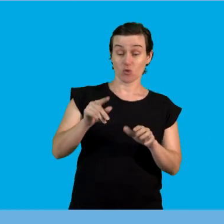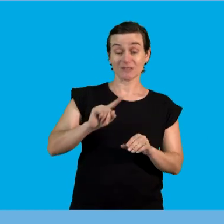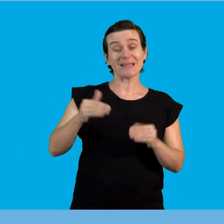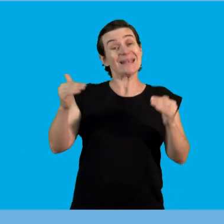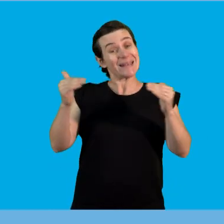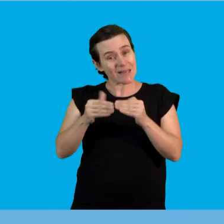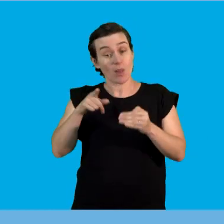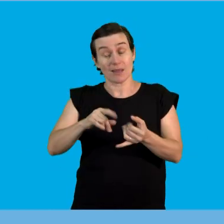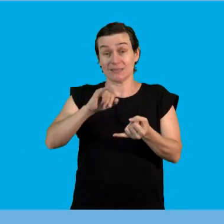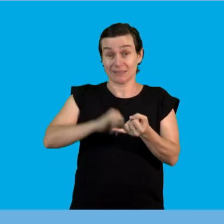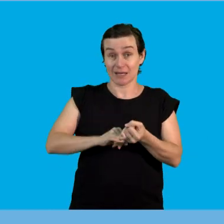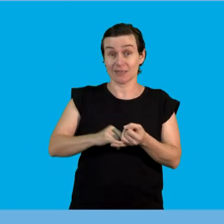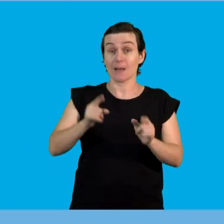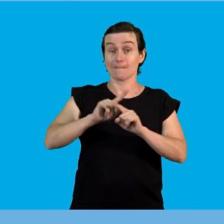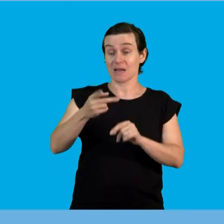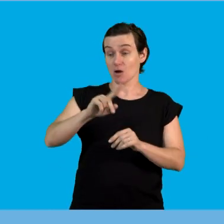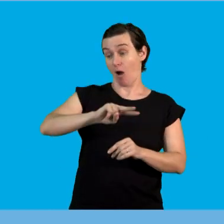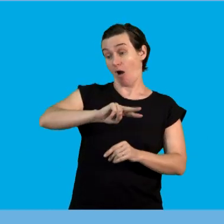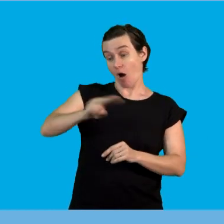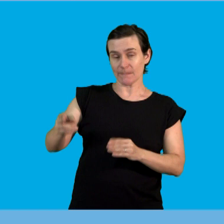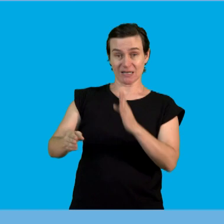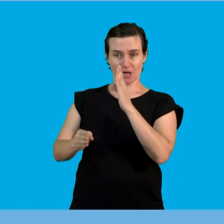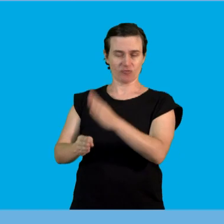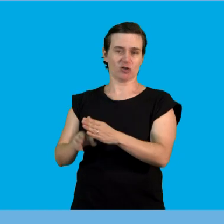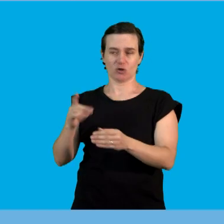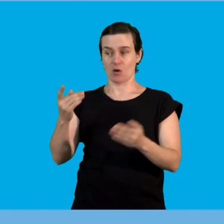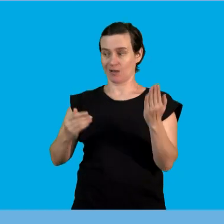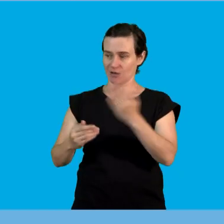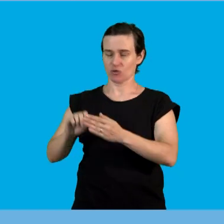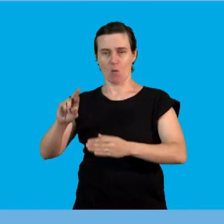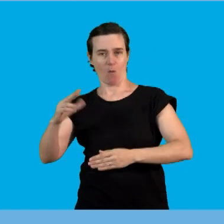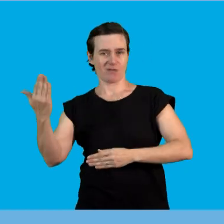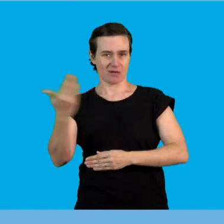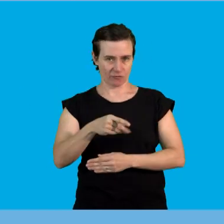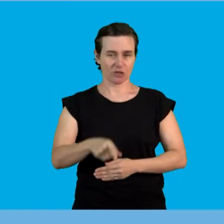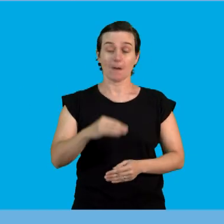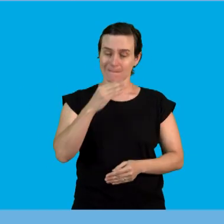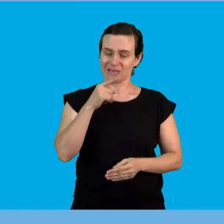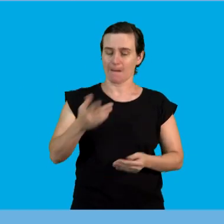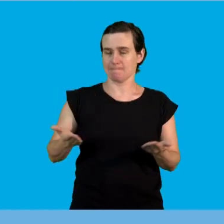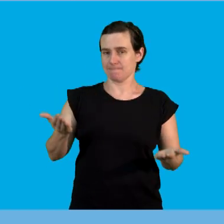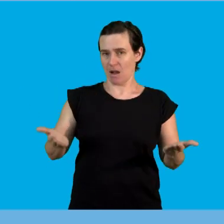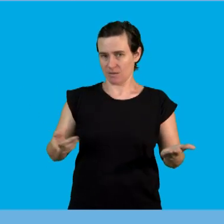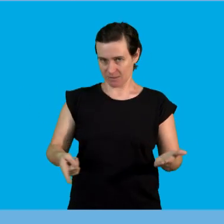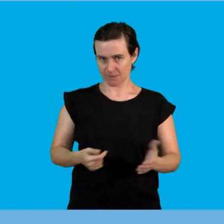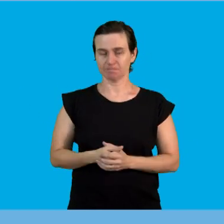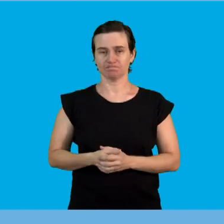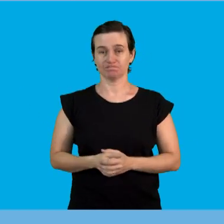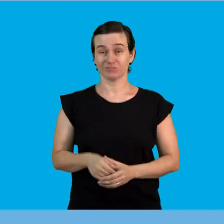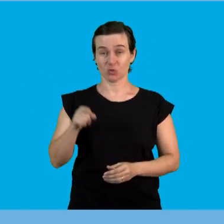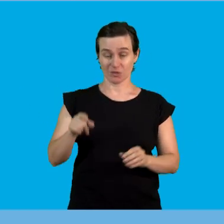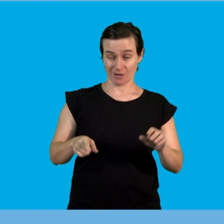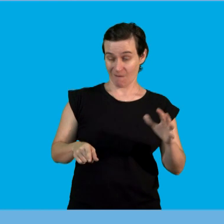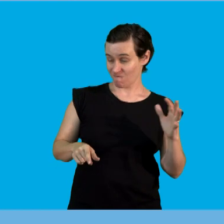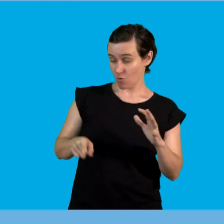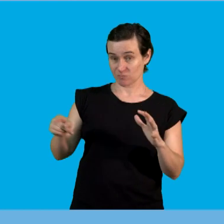are equal in size and opposite in direction, they are said to be balanced forces. So because these